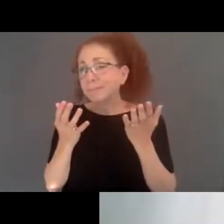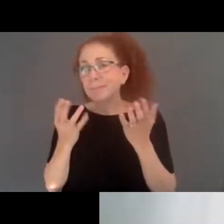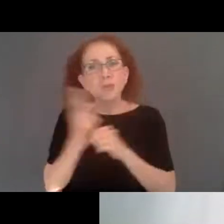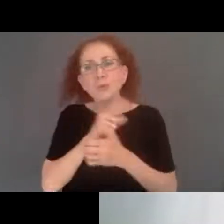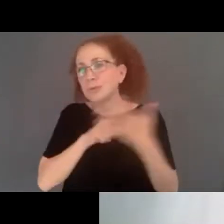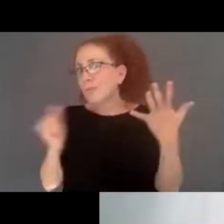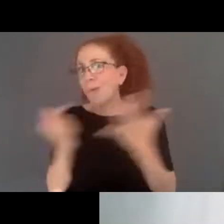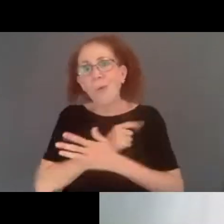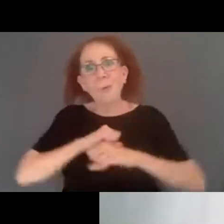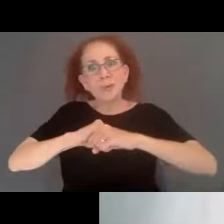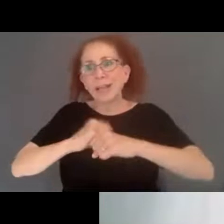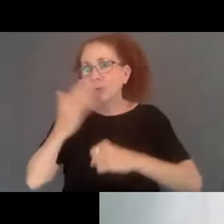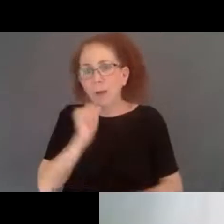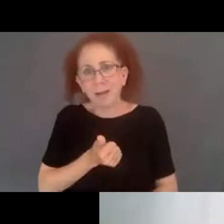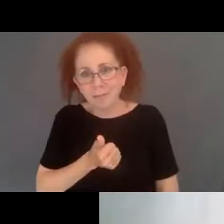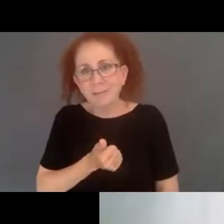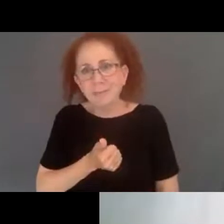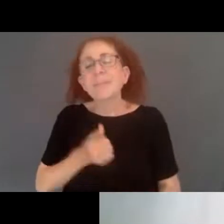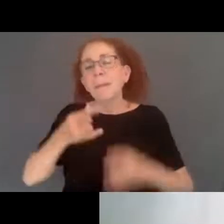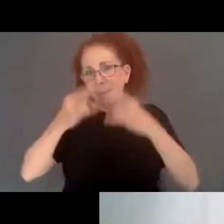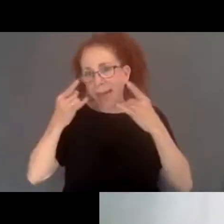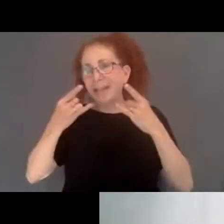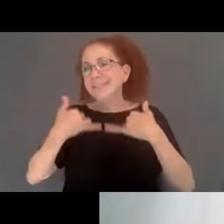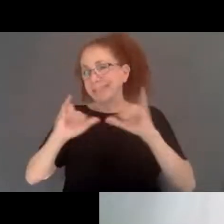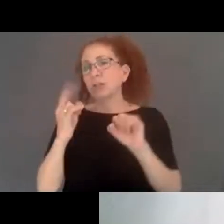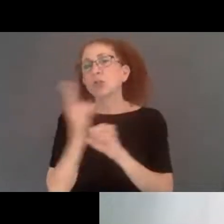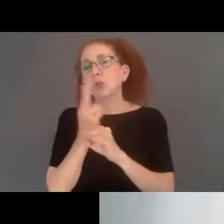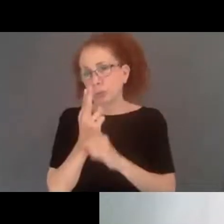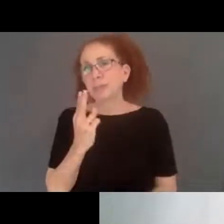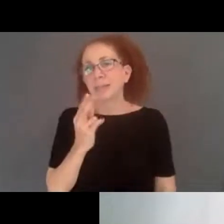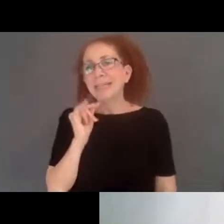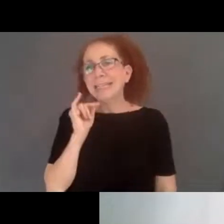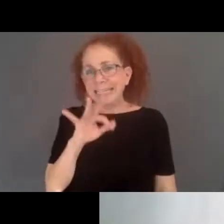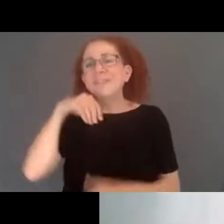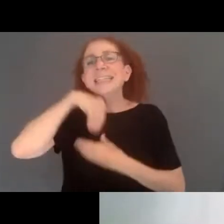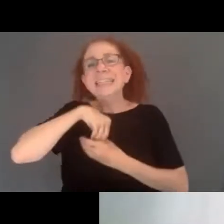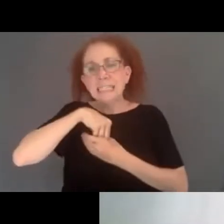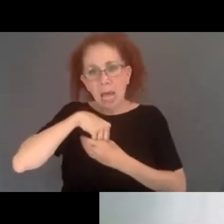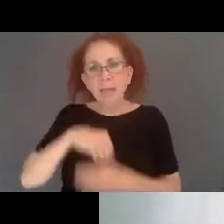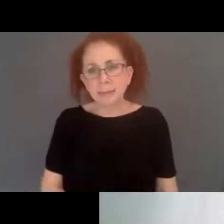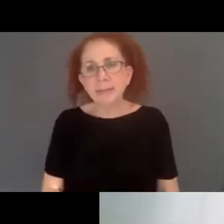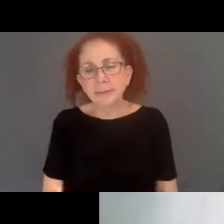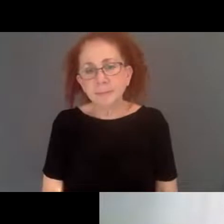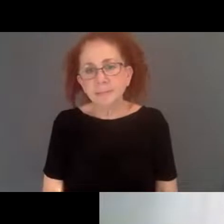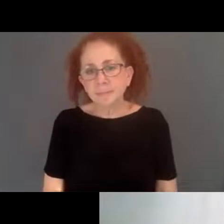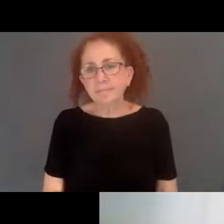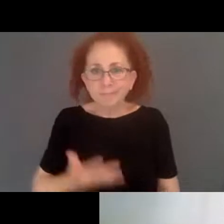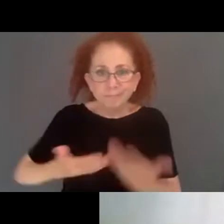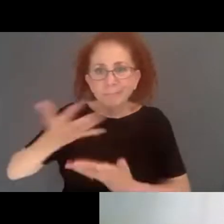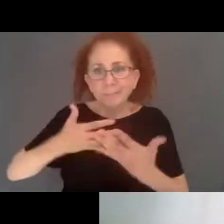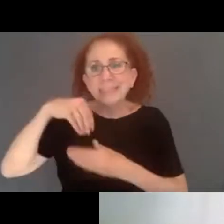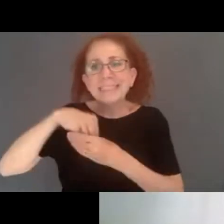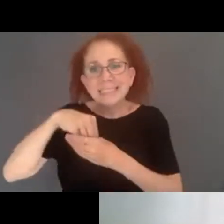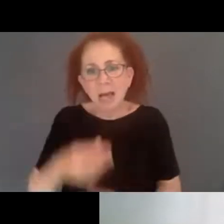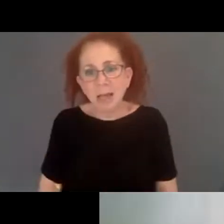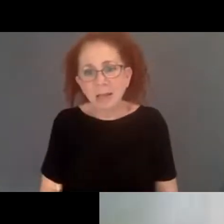can and continue to wear the mask when you're, in indoor situations where